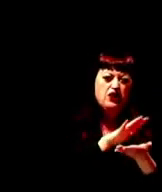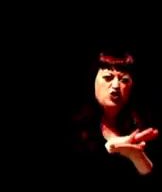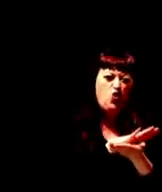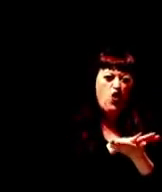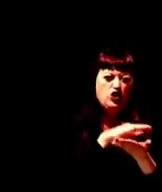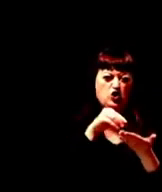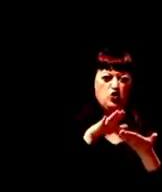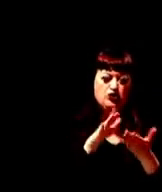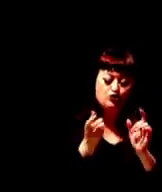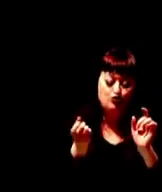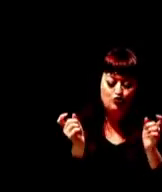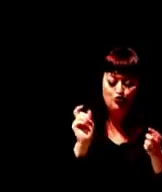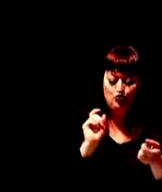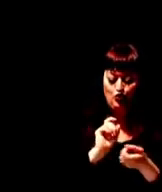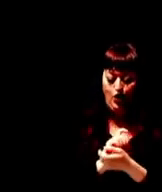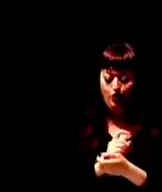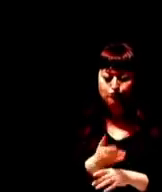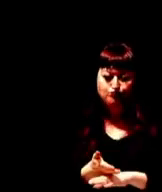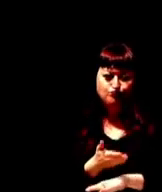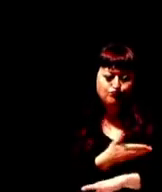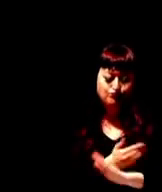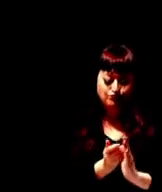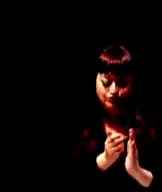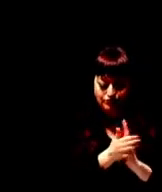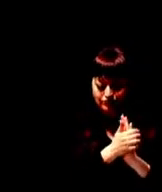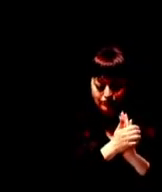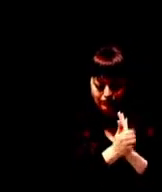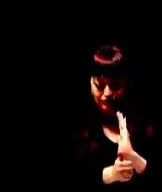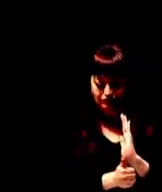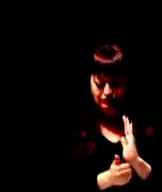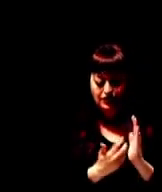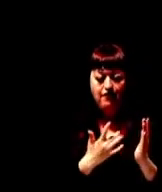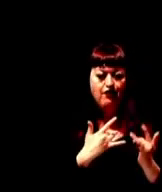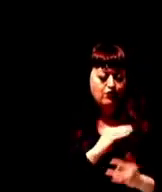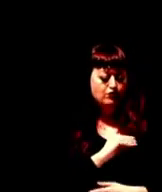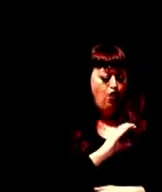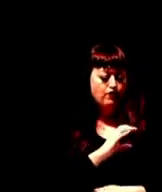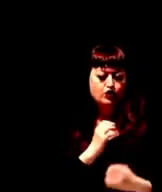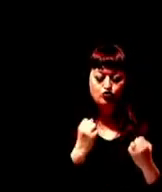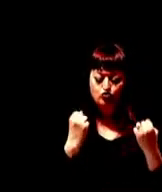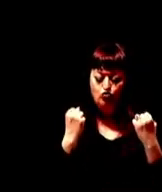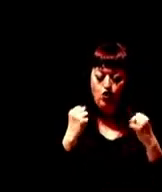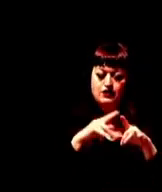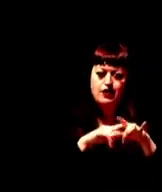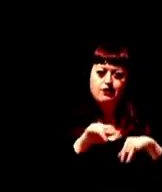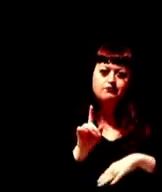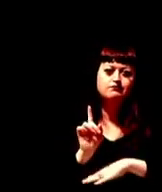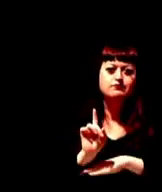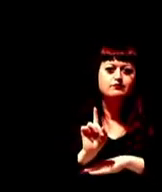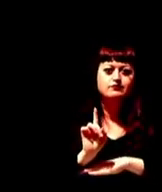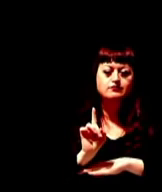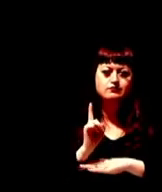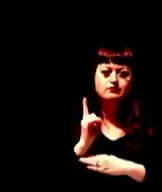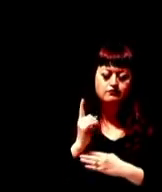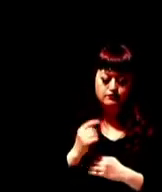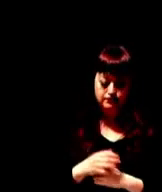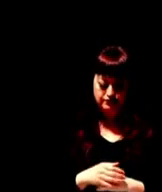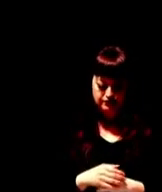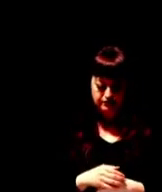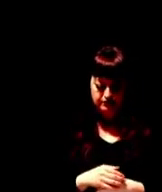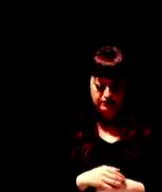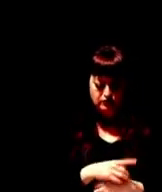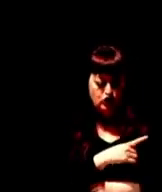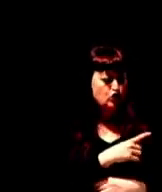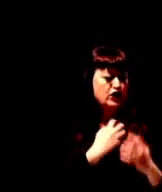like myself, into ones who now feel confident and strong on a stage. She cares